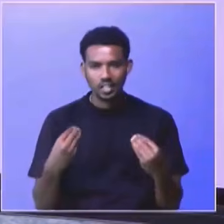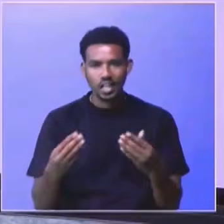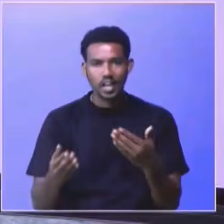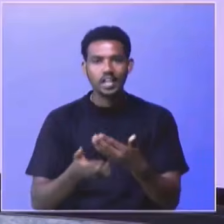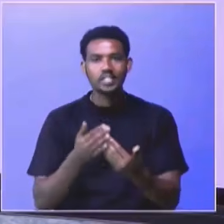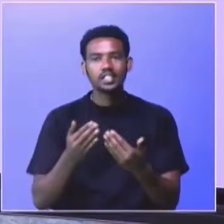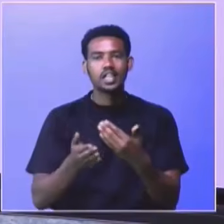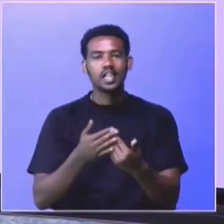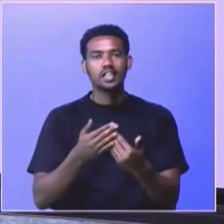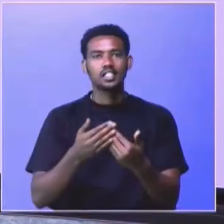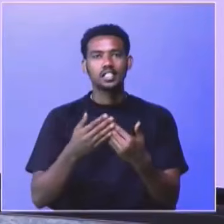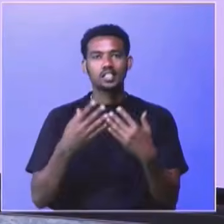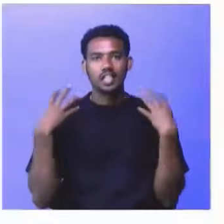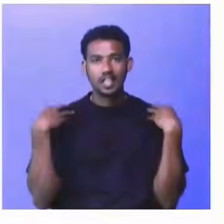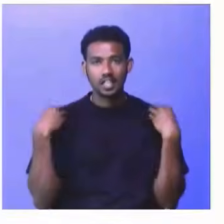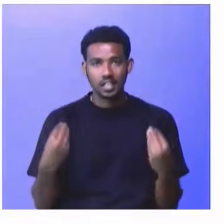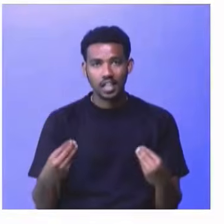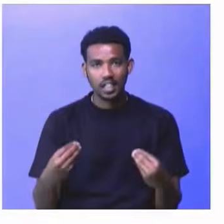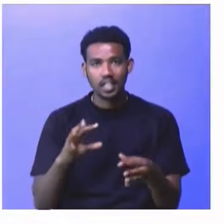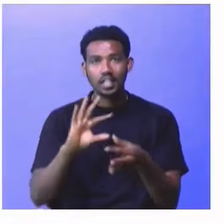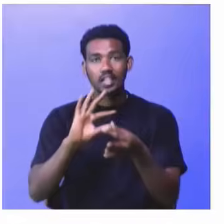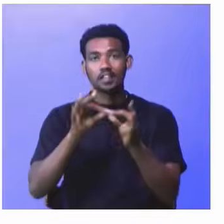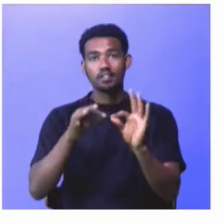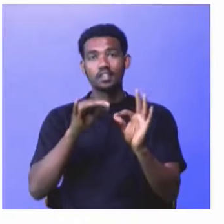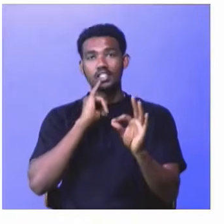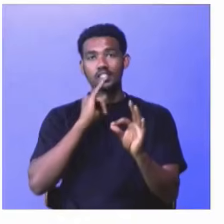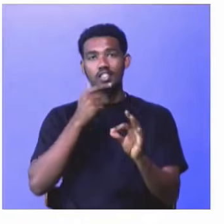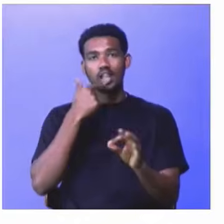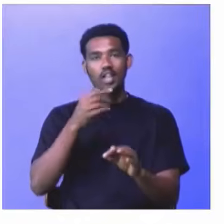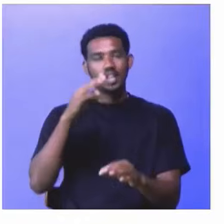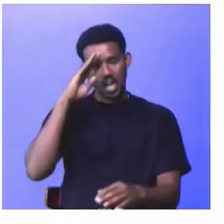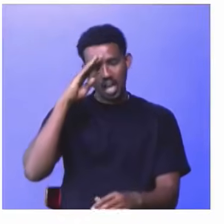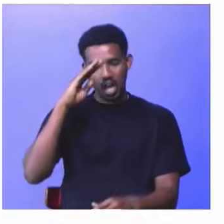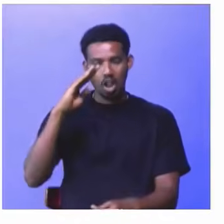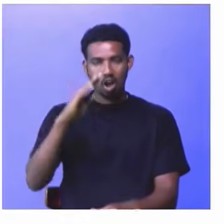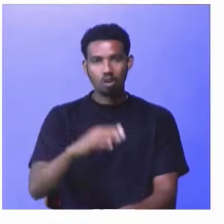of greeting is saying hello.